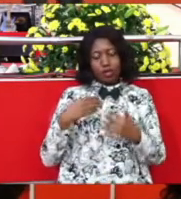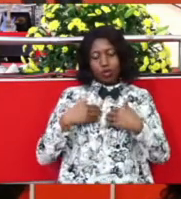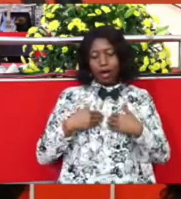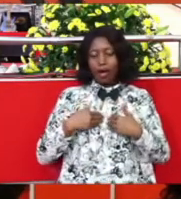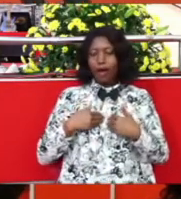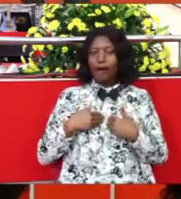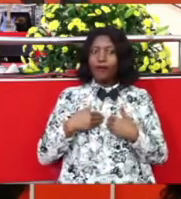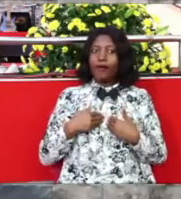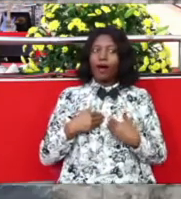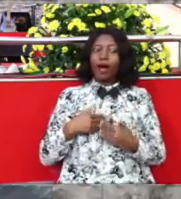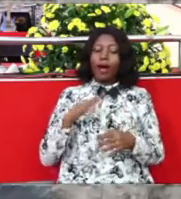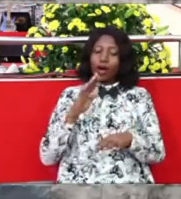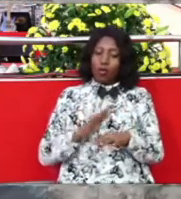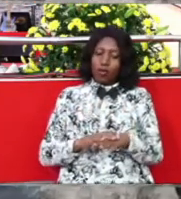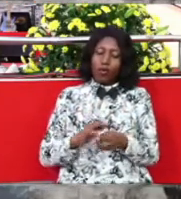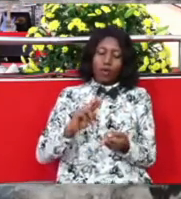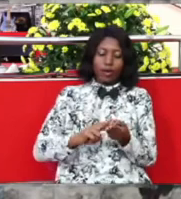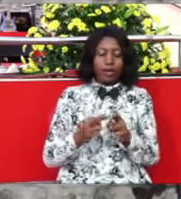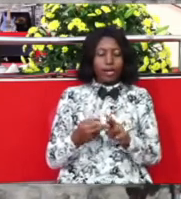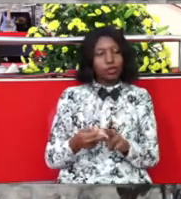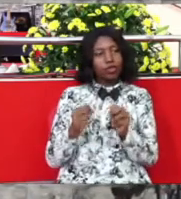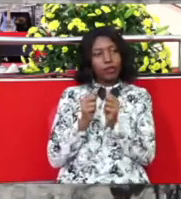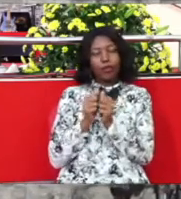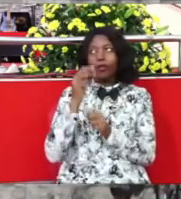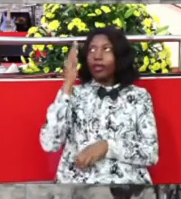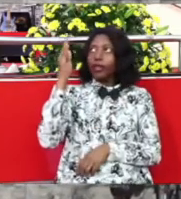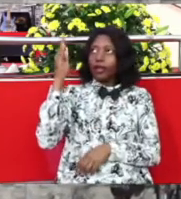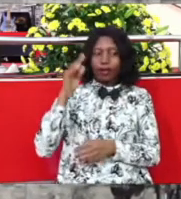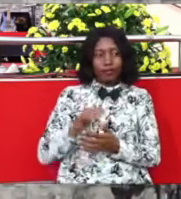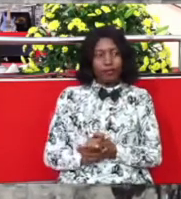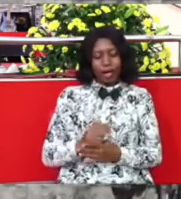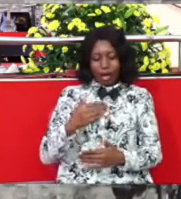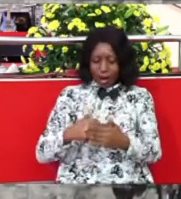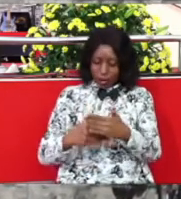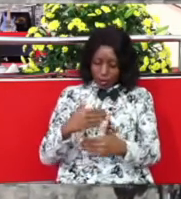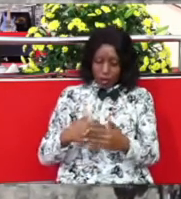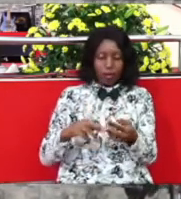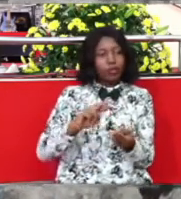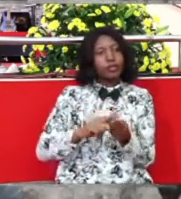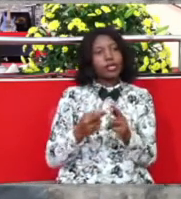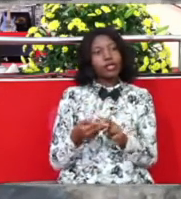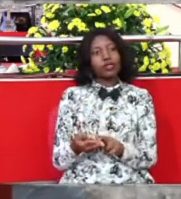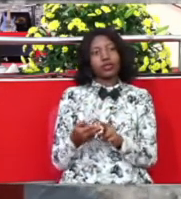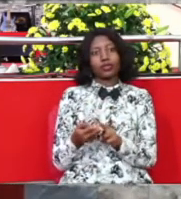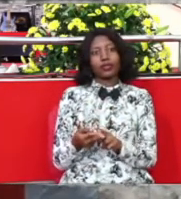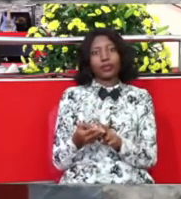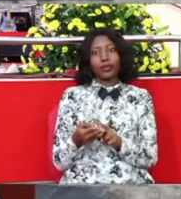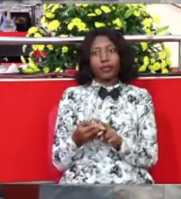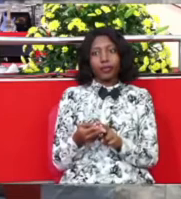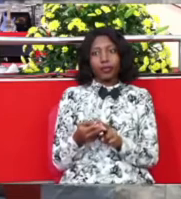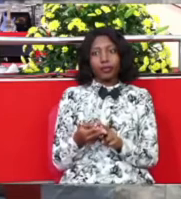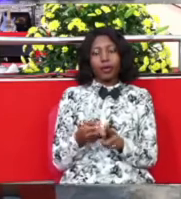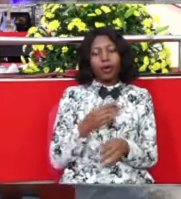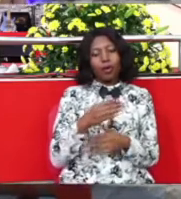with him. Tukumbuke ya kwamba Mungu alituumba ili tukaweze kuwa na ukaribu wa ushirika na yeye. Be informed and be